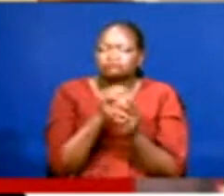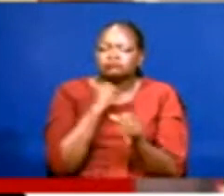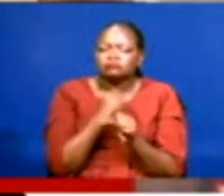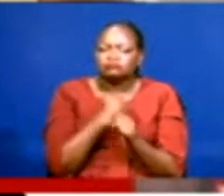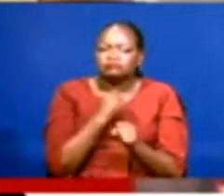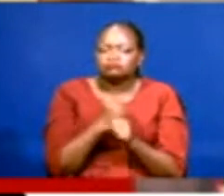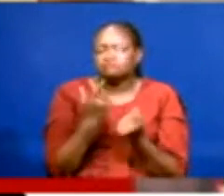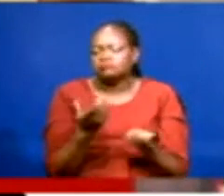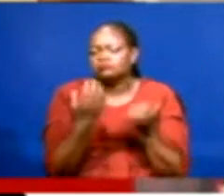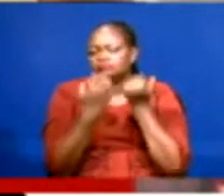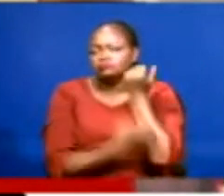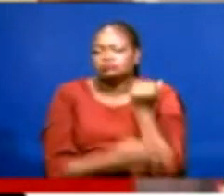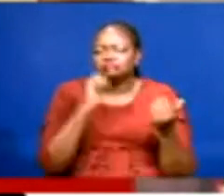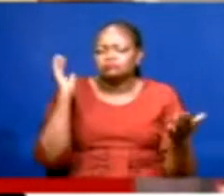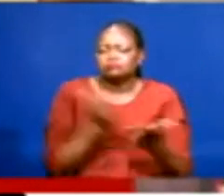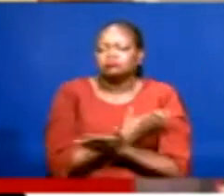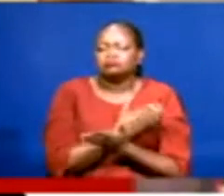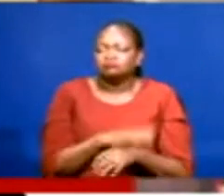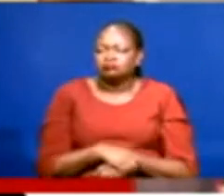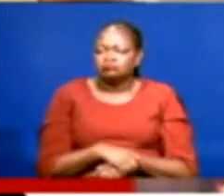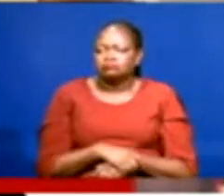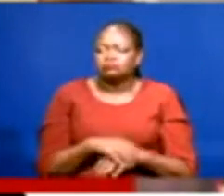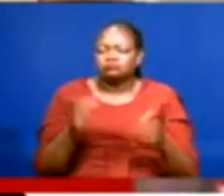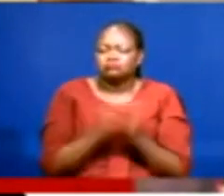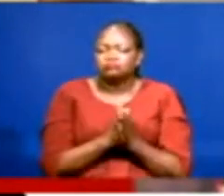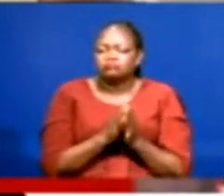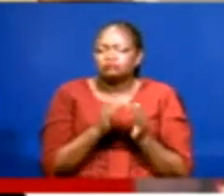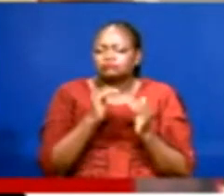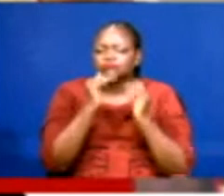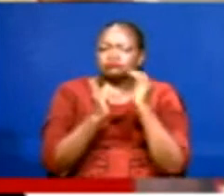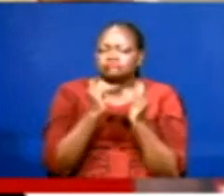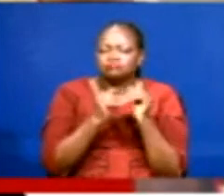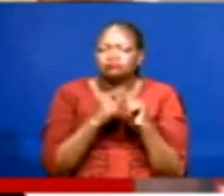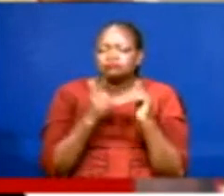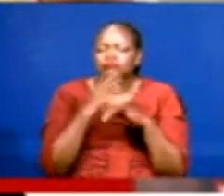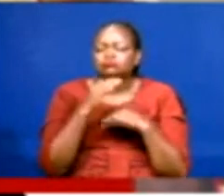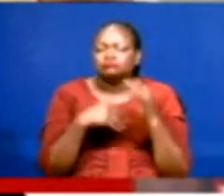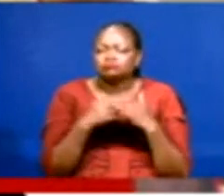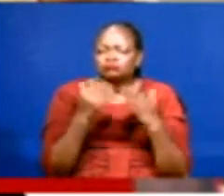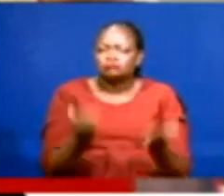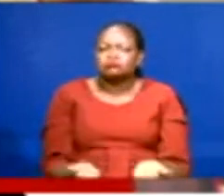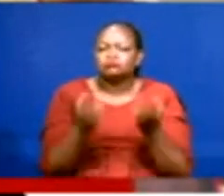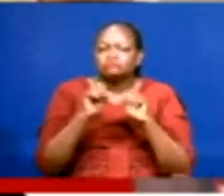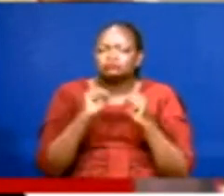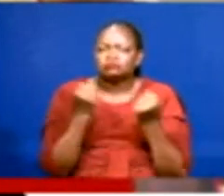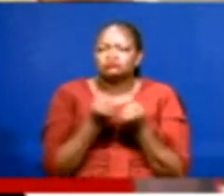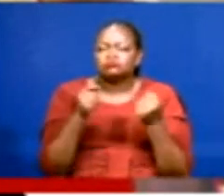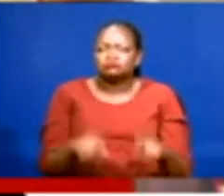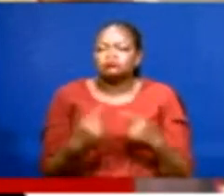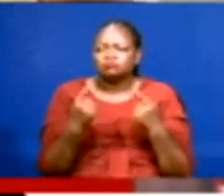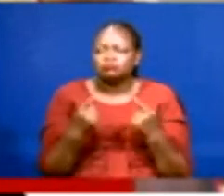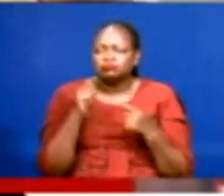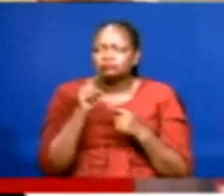in poverty reduction and inequality, but above all, promoted social conflicts.